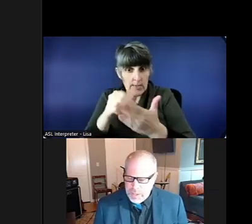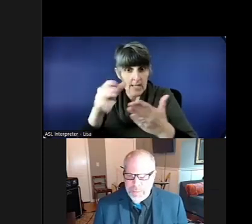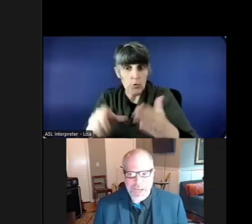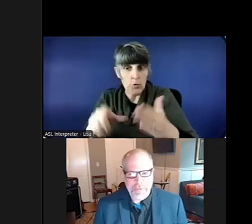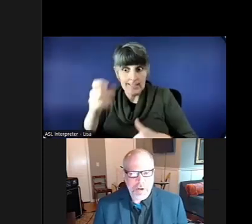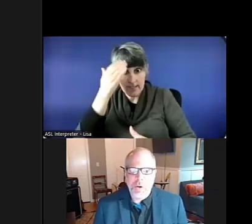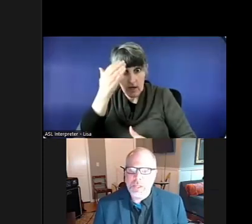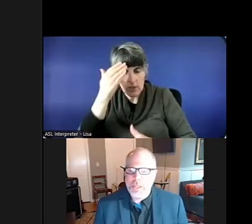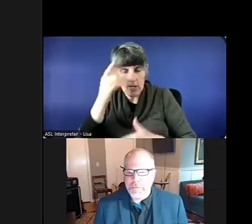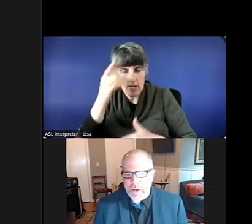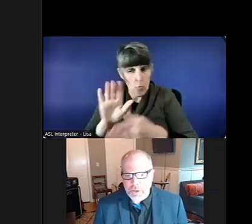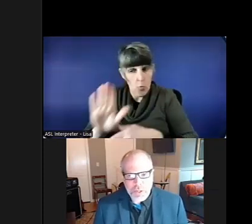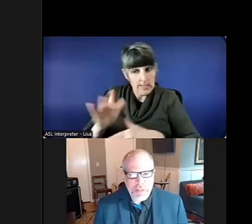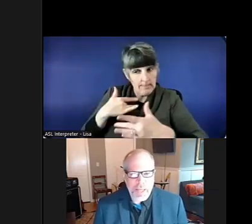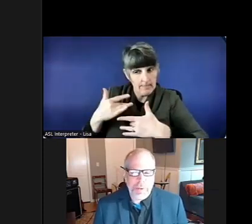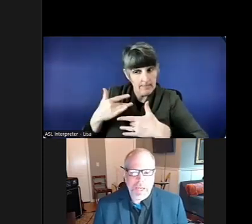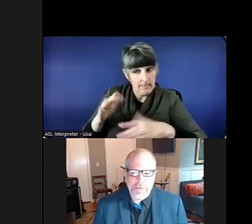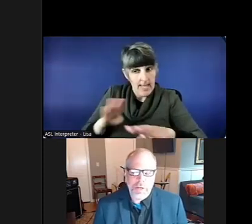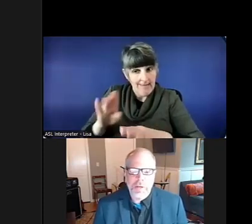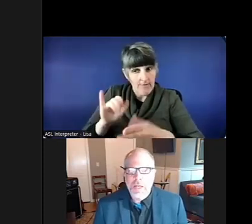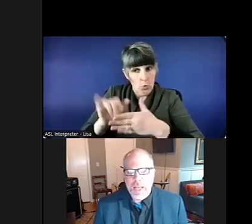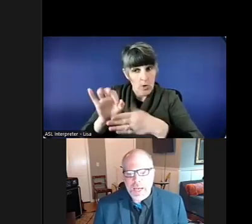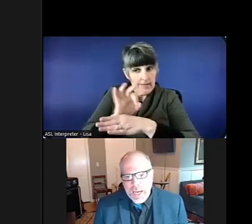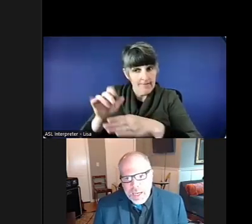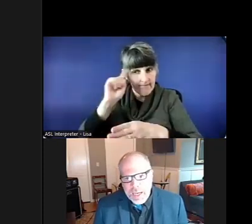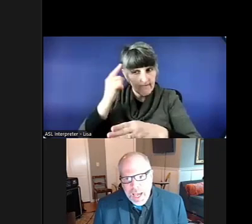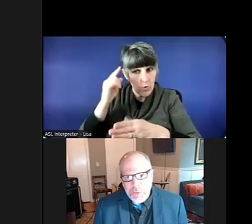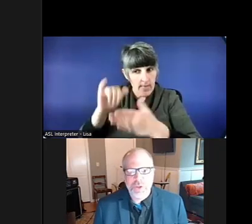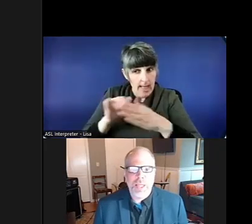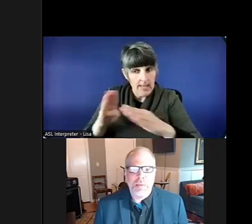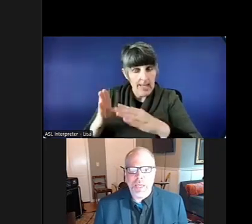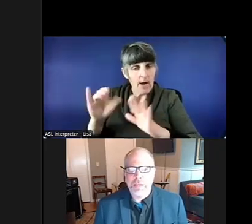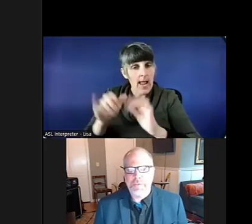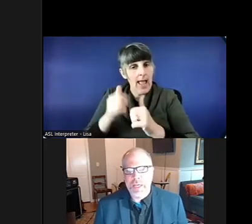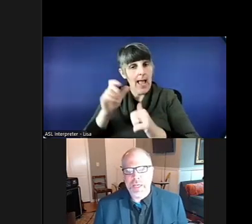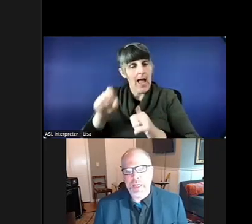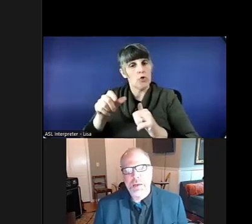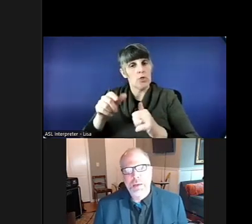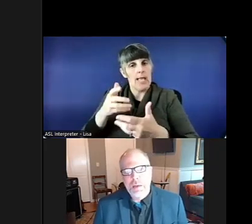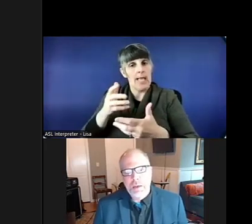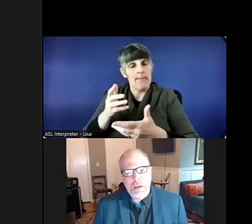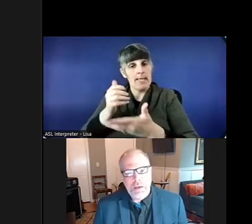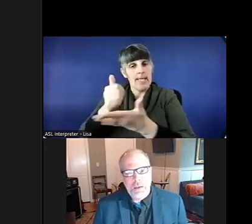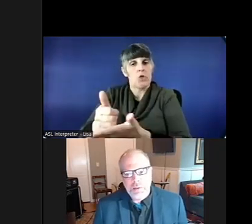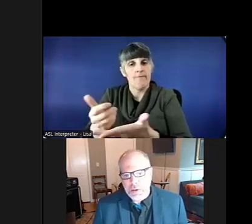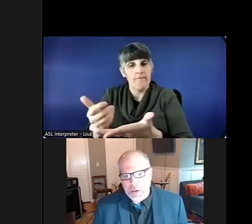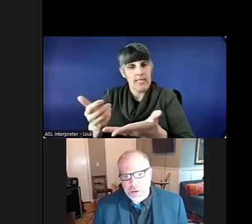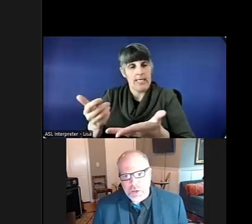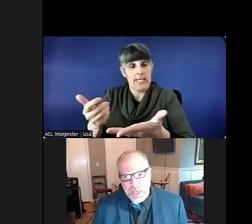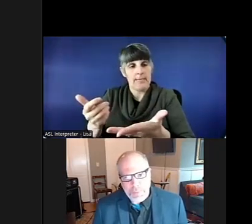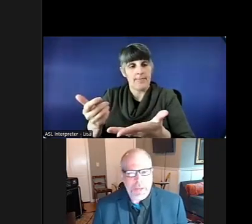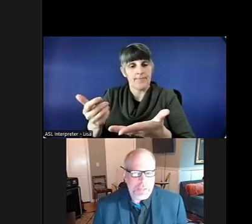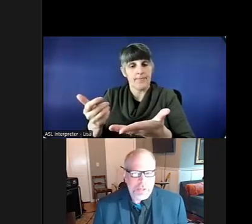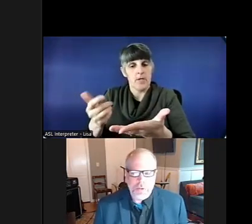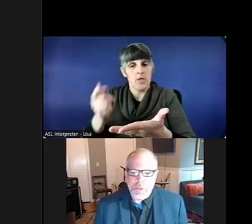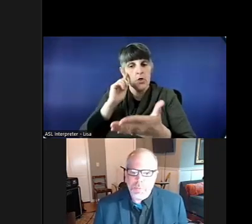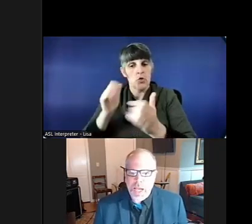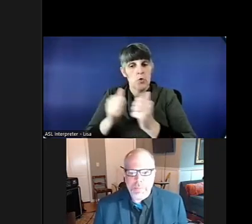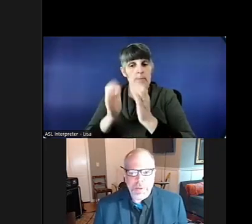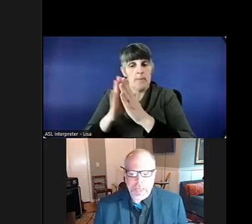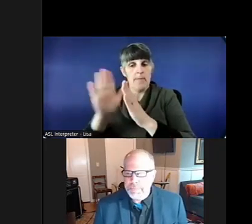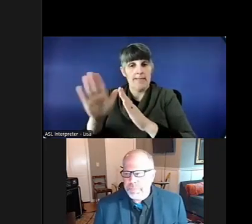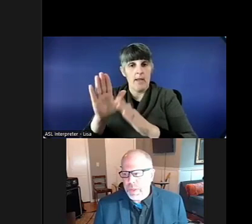what's that behavior, what is the function of that behavior, and how should they be intervening to implement the